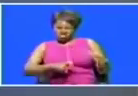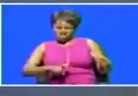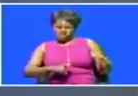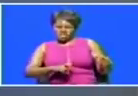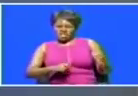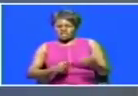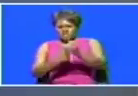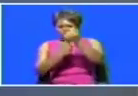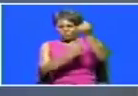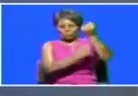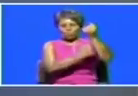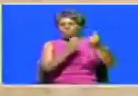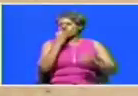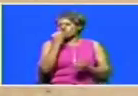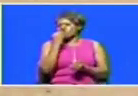donations.